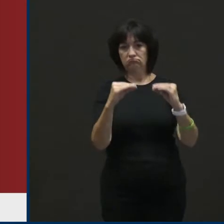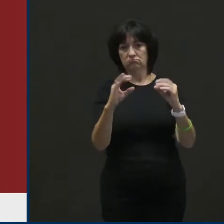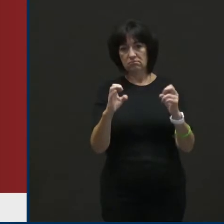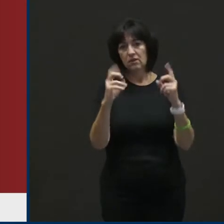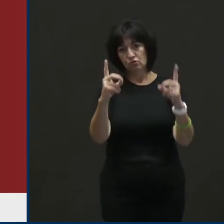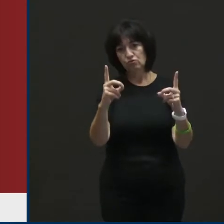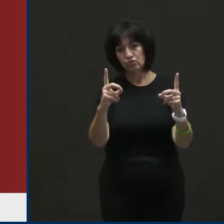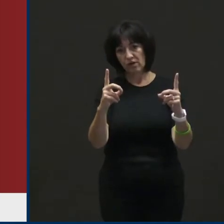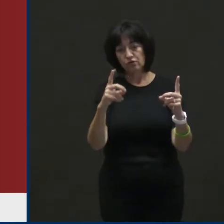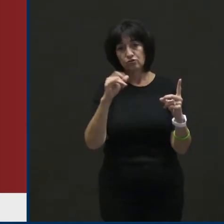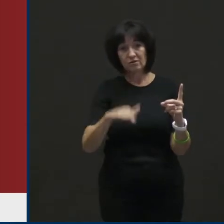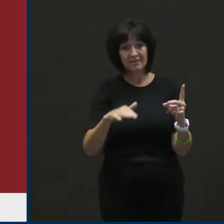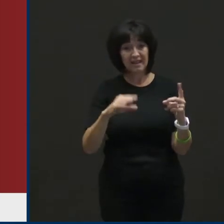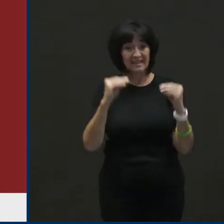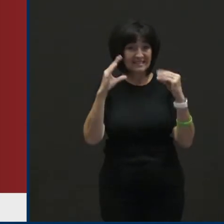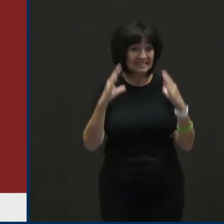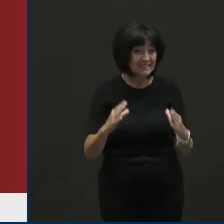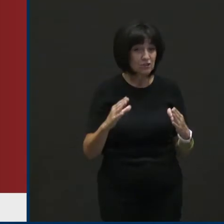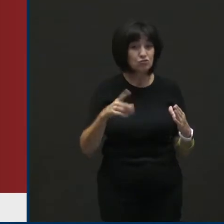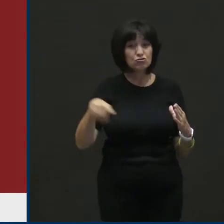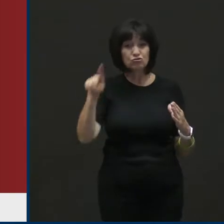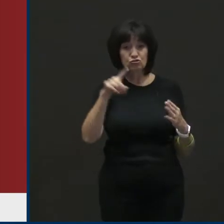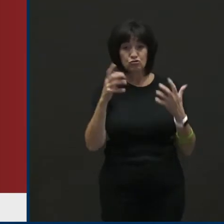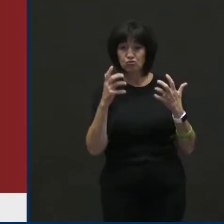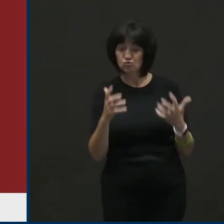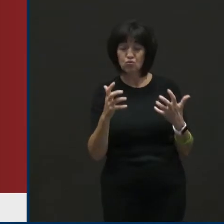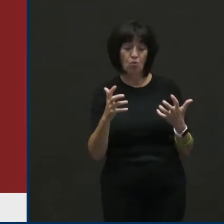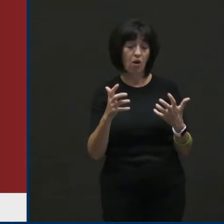in front of teachers, and so that's the best way